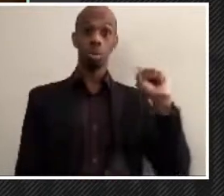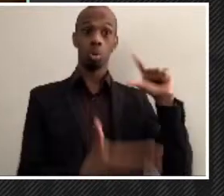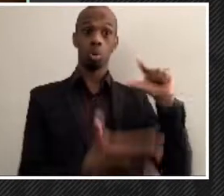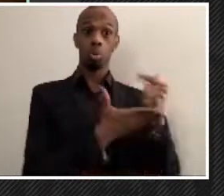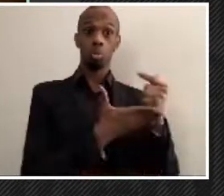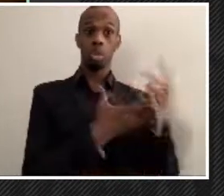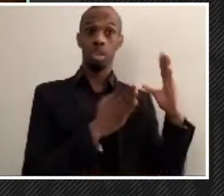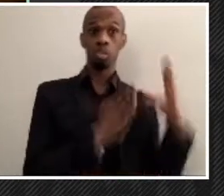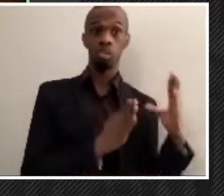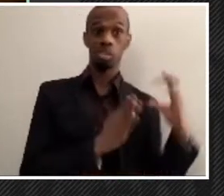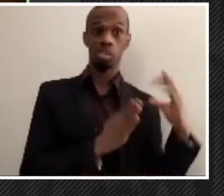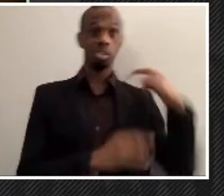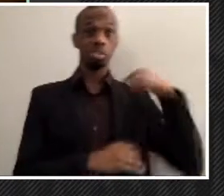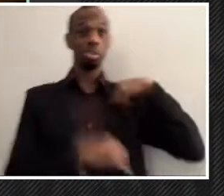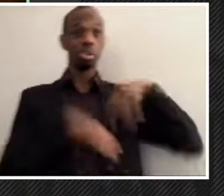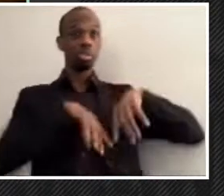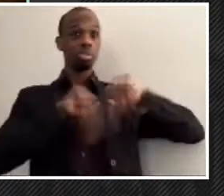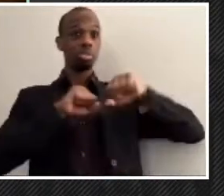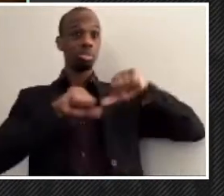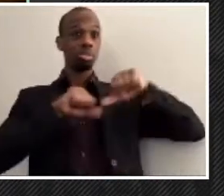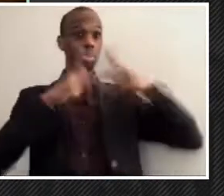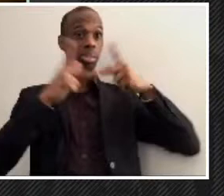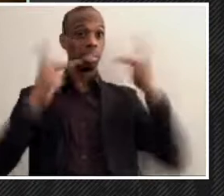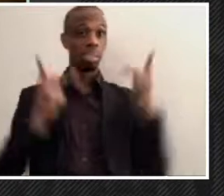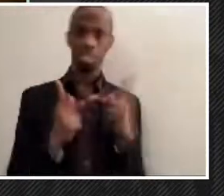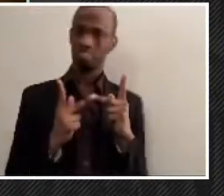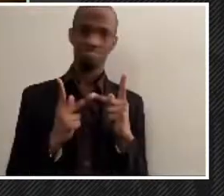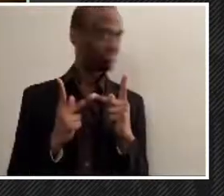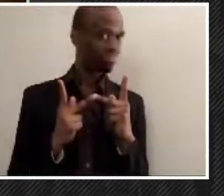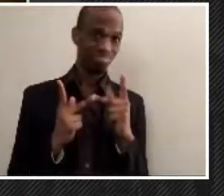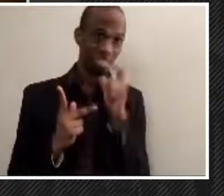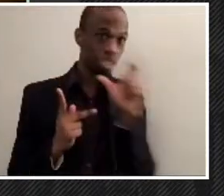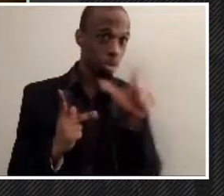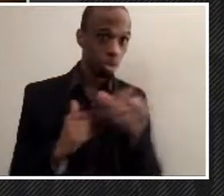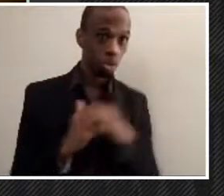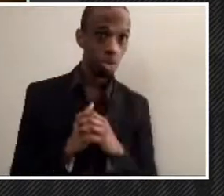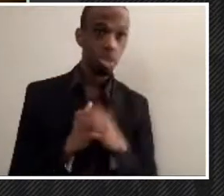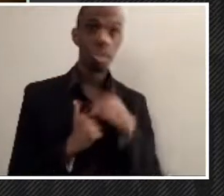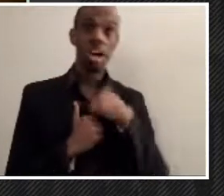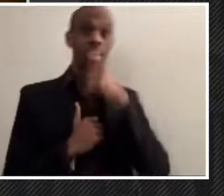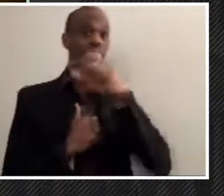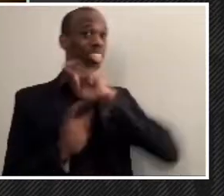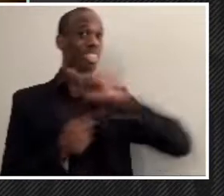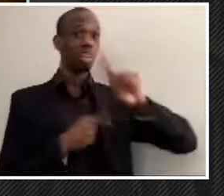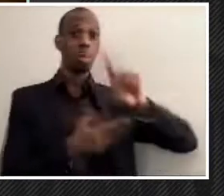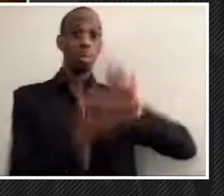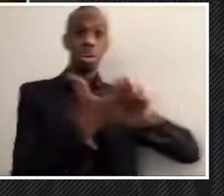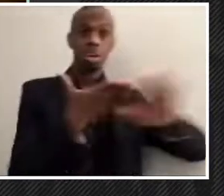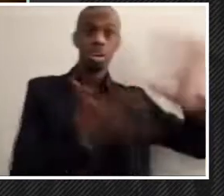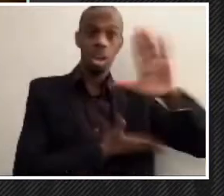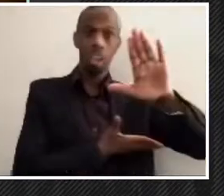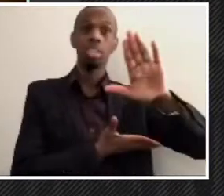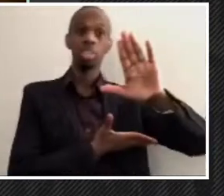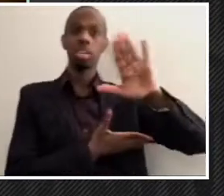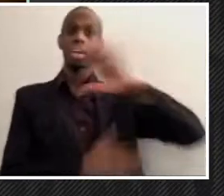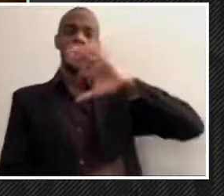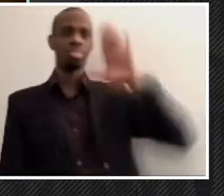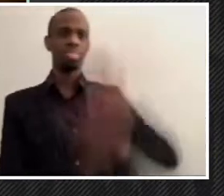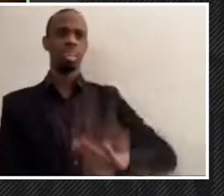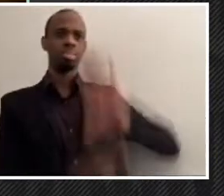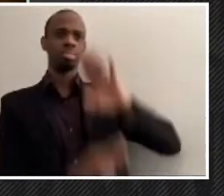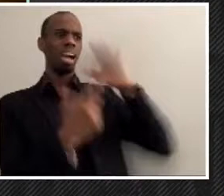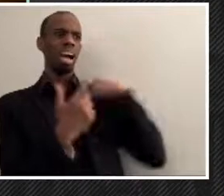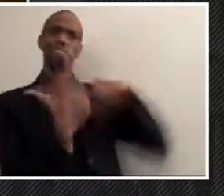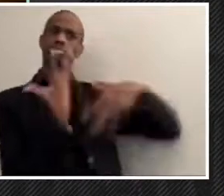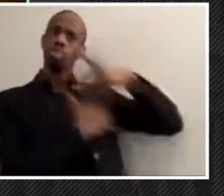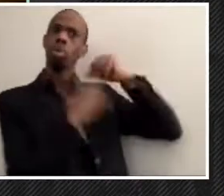didn't spend a day in college. Started a business with some of my friends a few years ago and never saw advocacy or activism